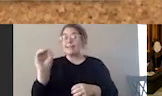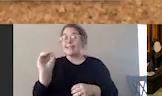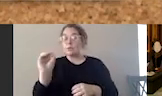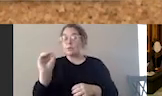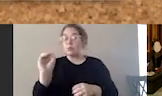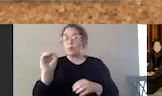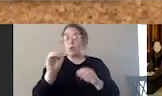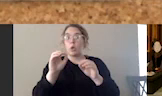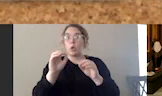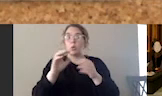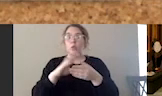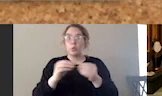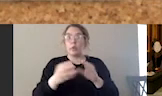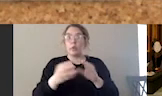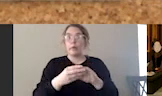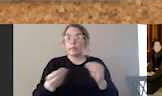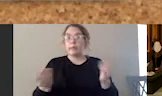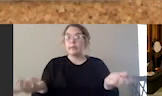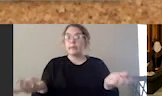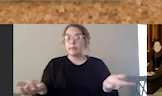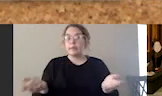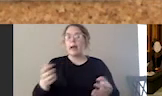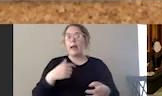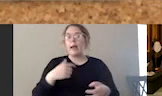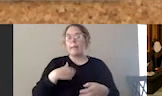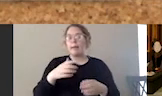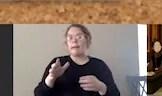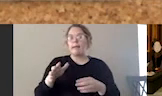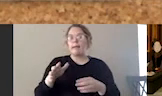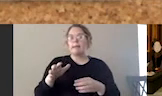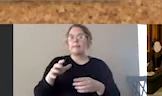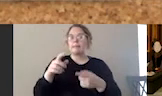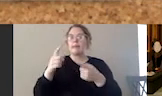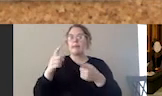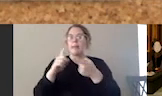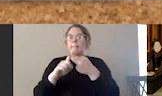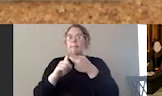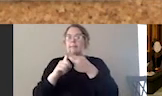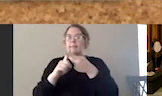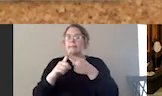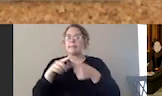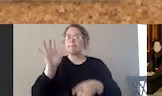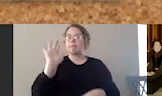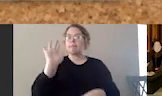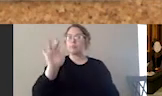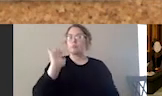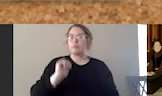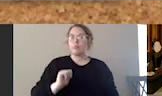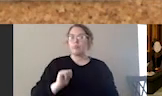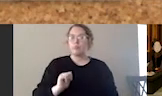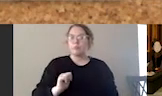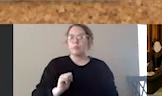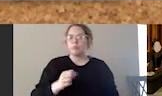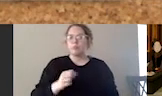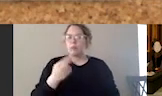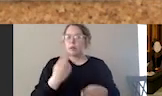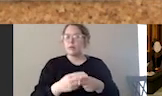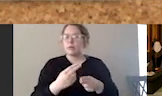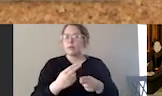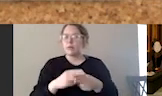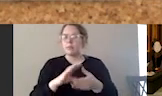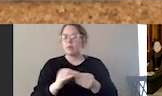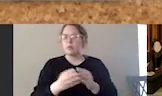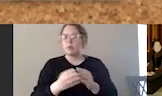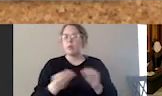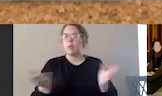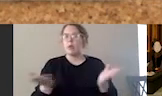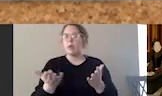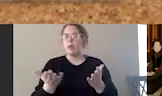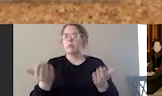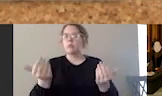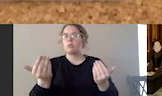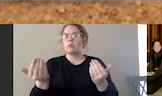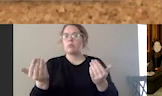going to click that plus. And what should we call that story? Does anyone want to volunteer a name for the story? Let's go ahead and do something a